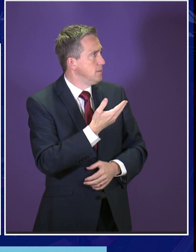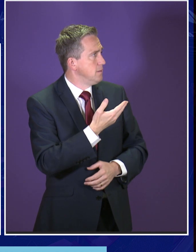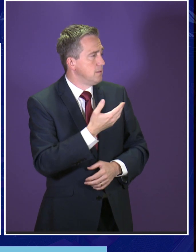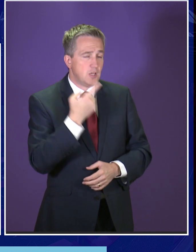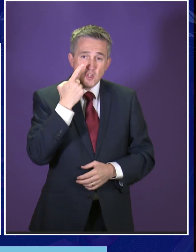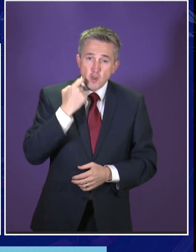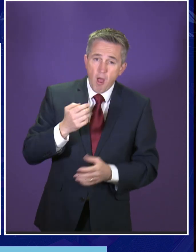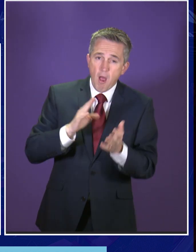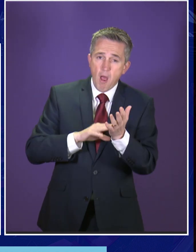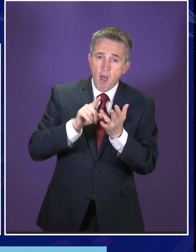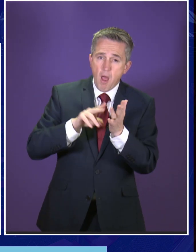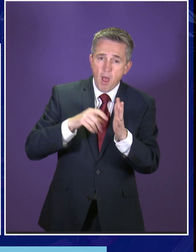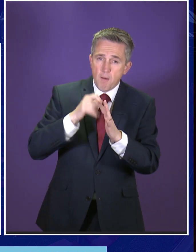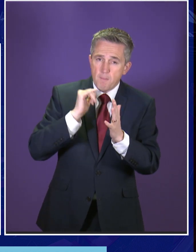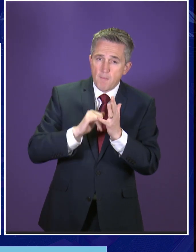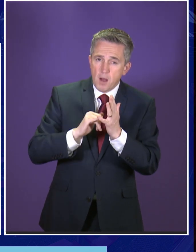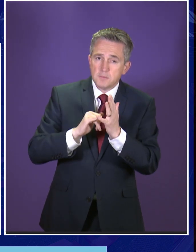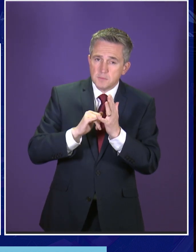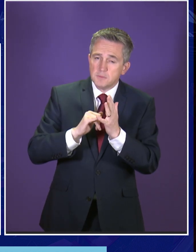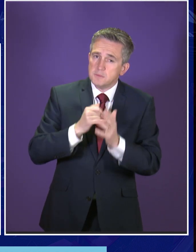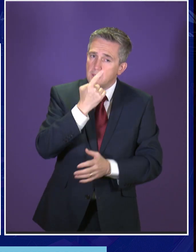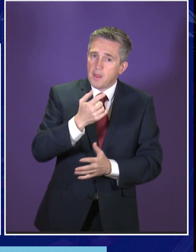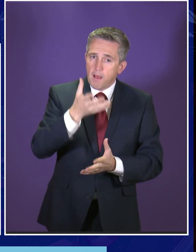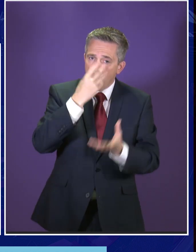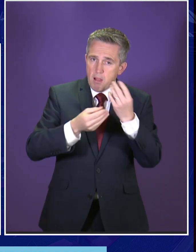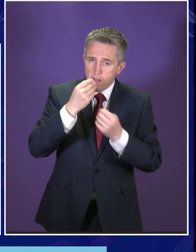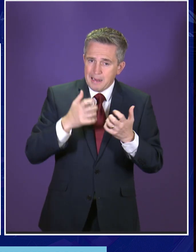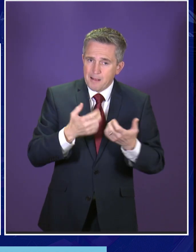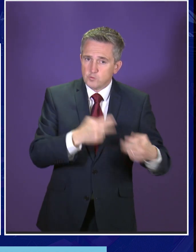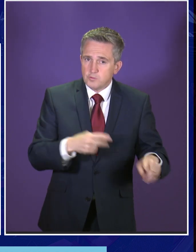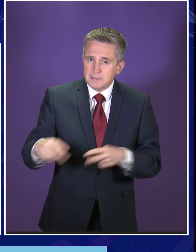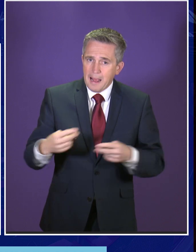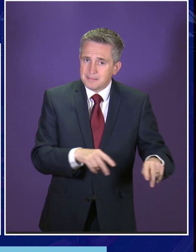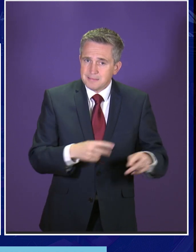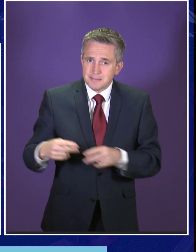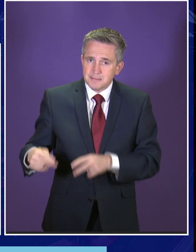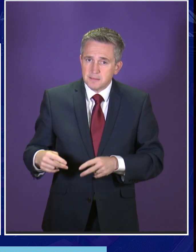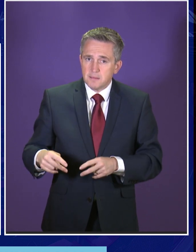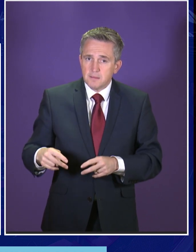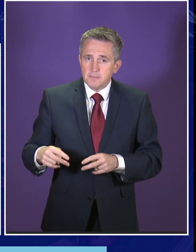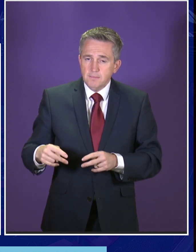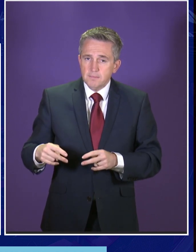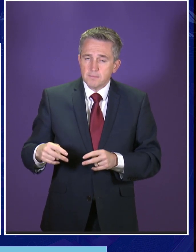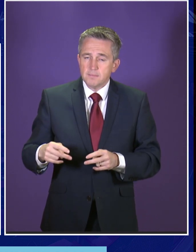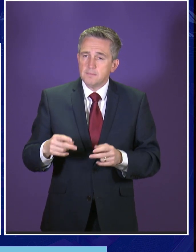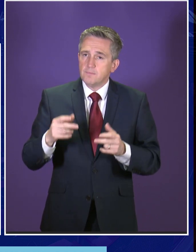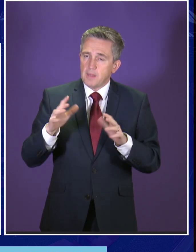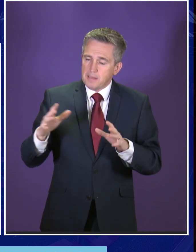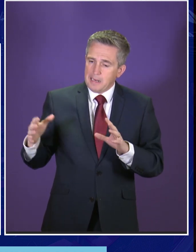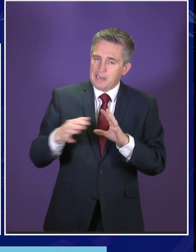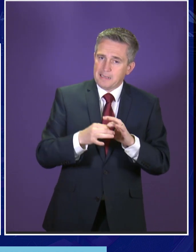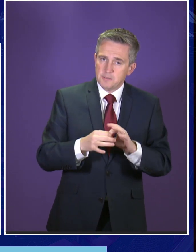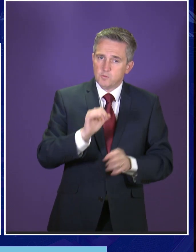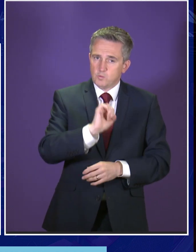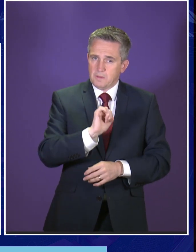very young monks who are actually learning this dance and using this dance to enter into their belief. And